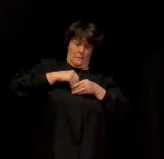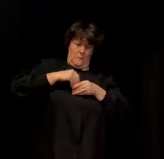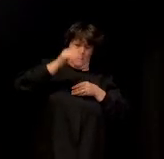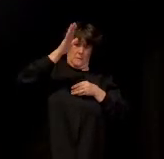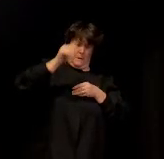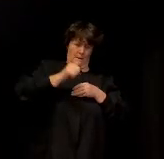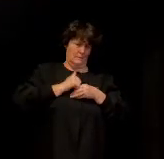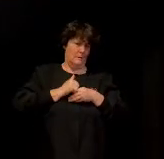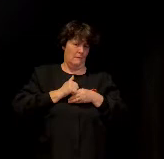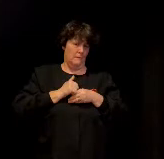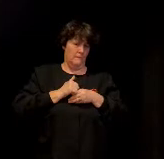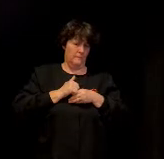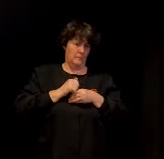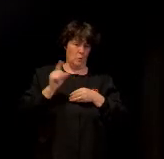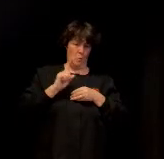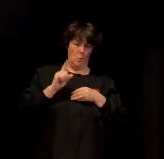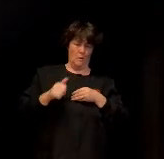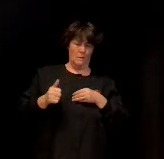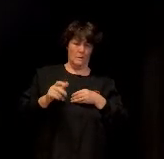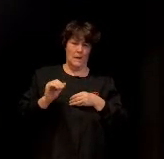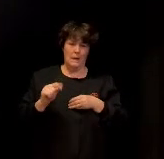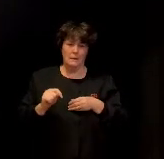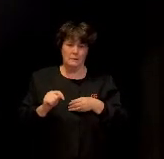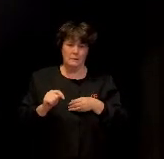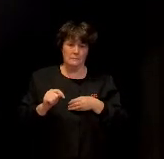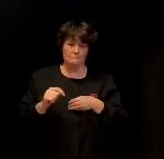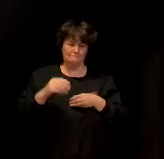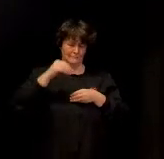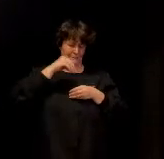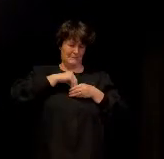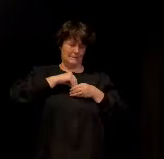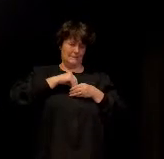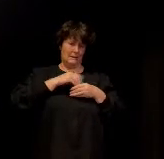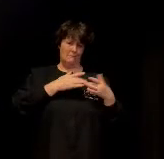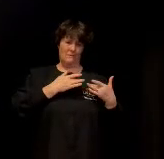Where's the Spirit at? He's in the inner man.